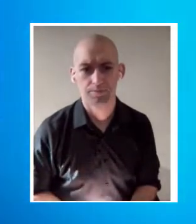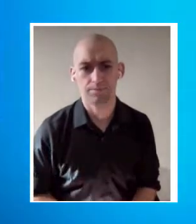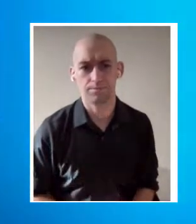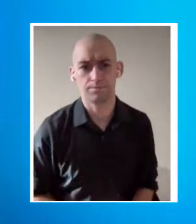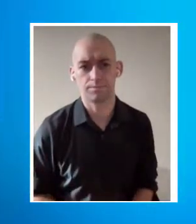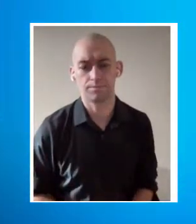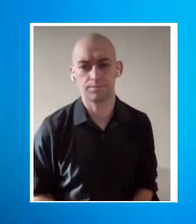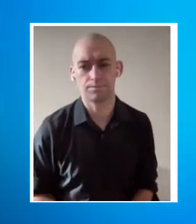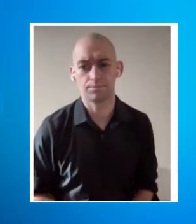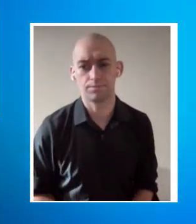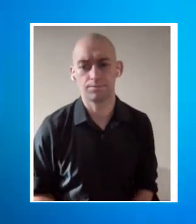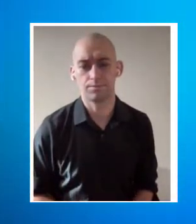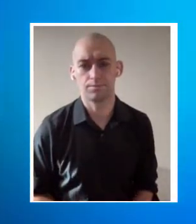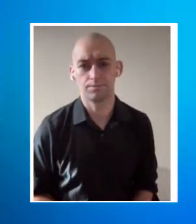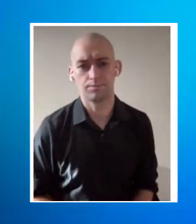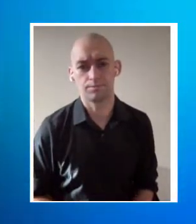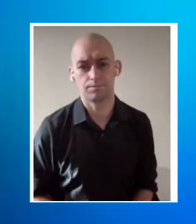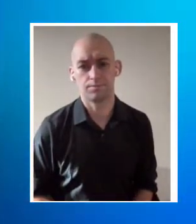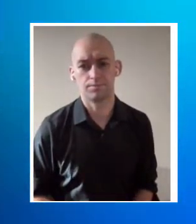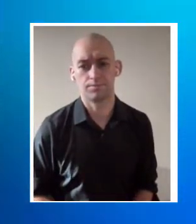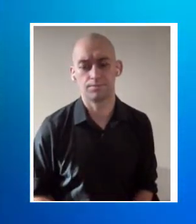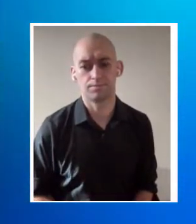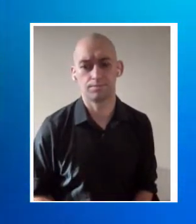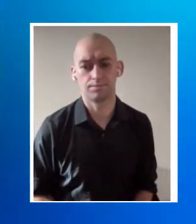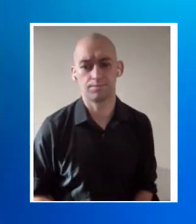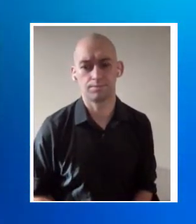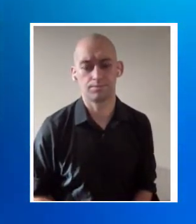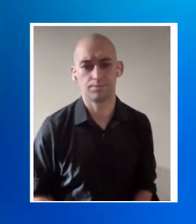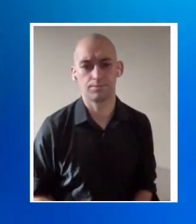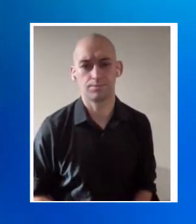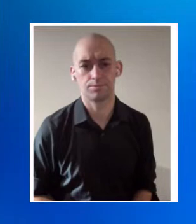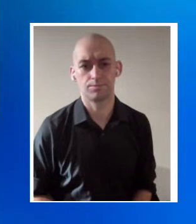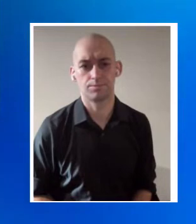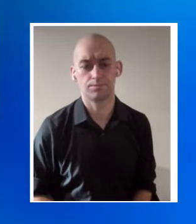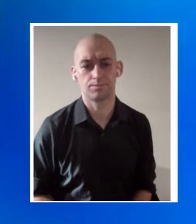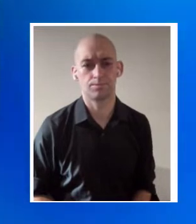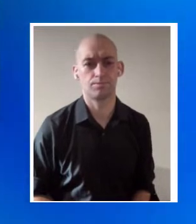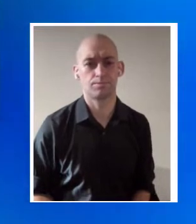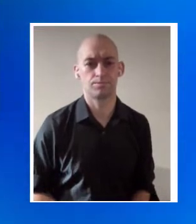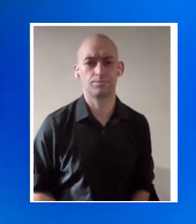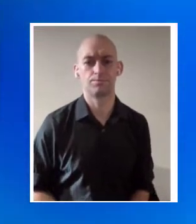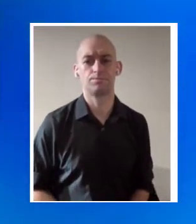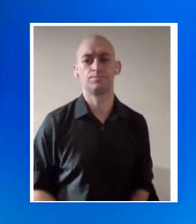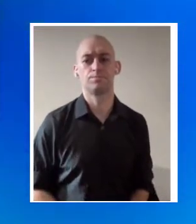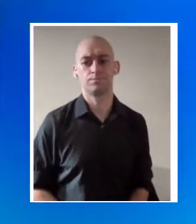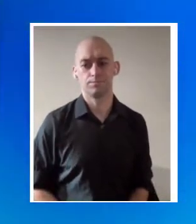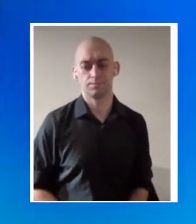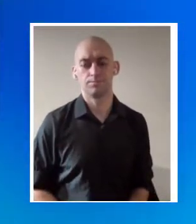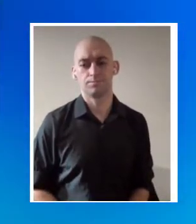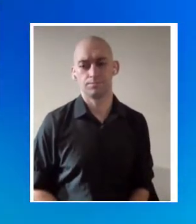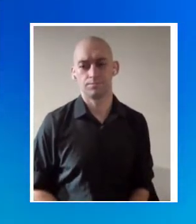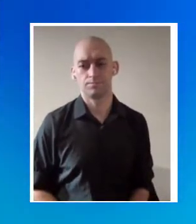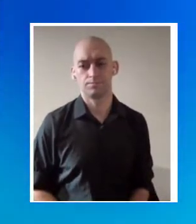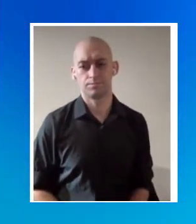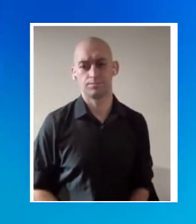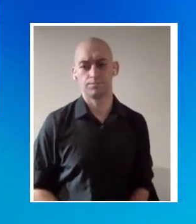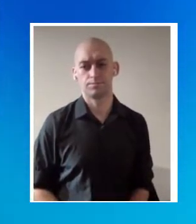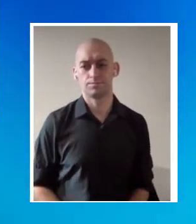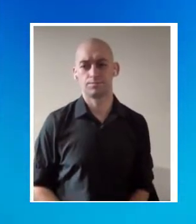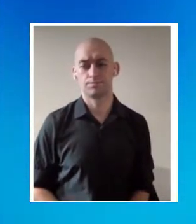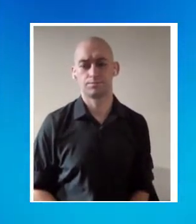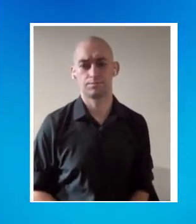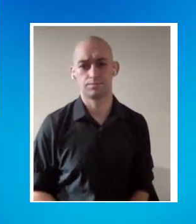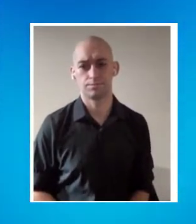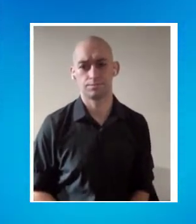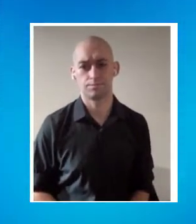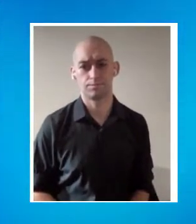And if you wouldn't mind just kind of maybe doing one by one, we can start